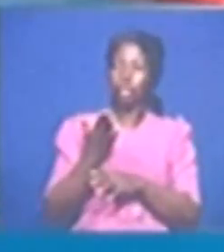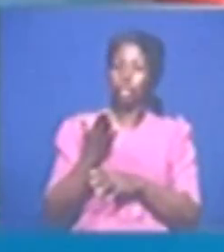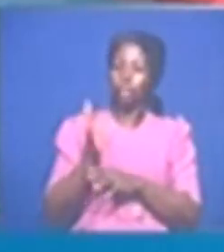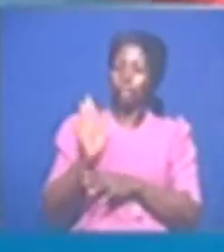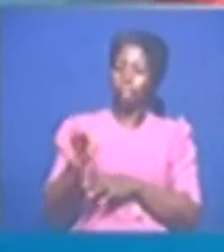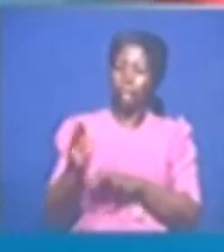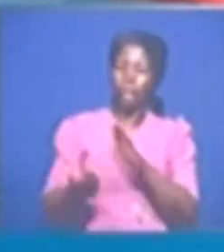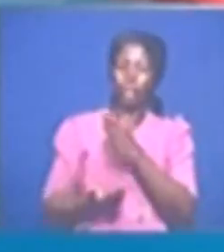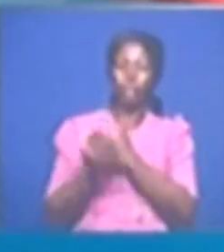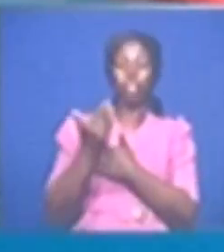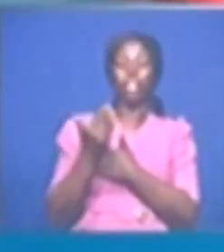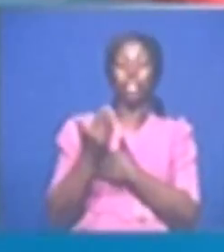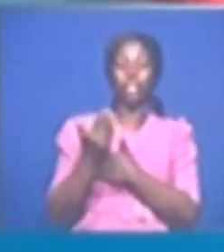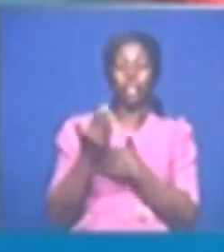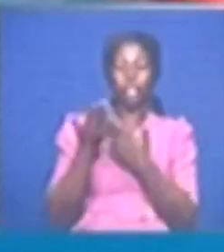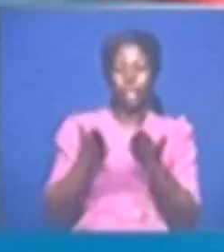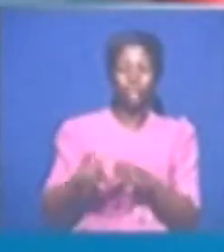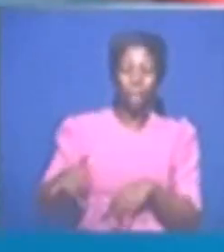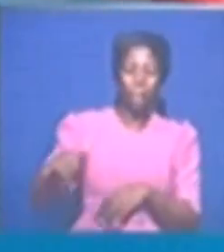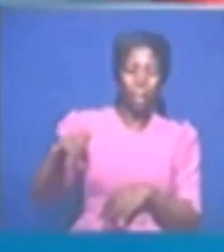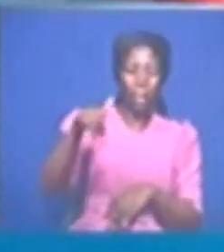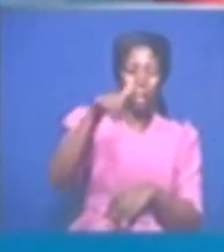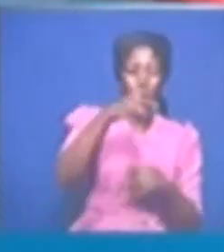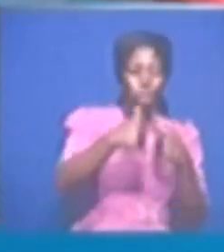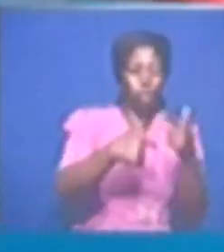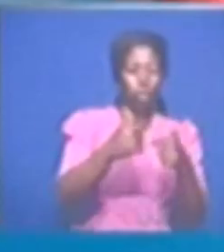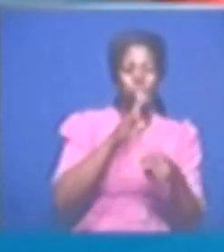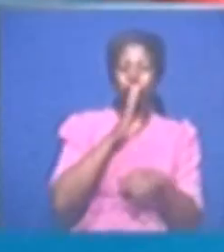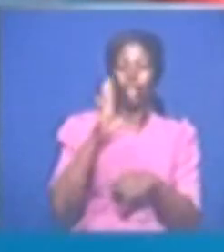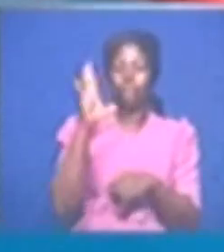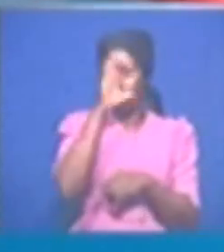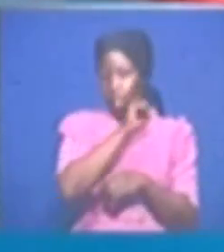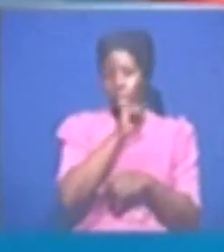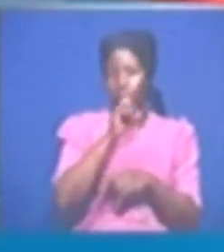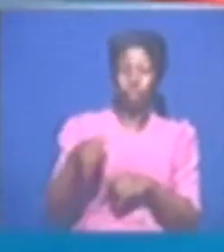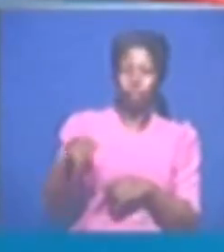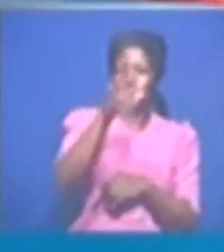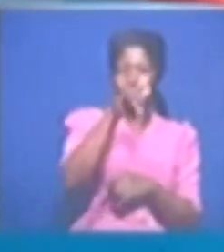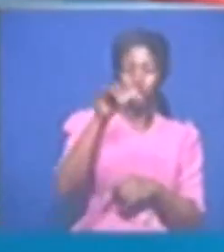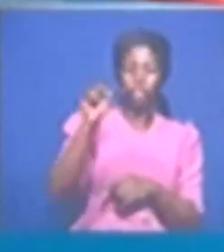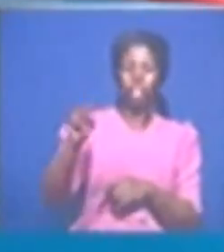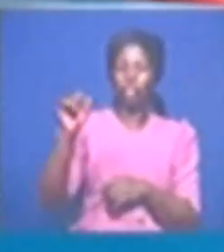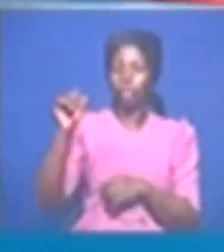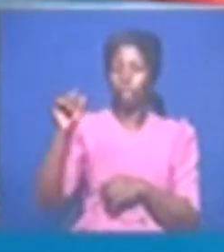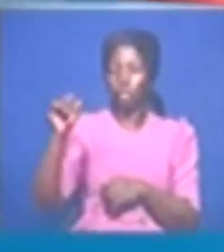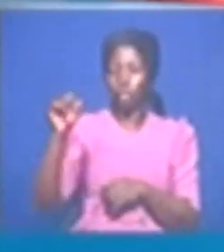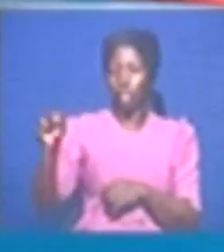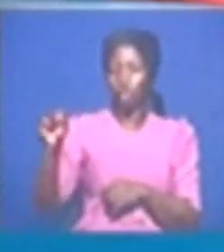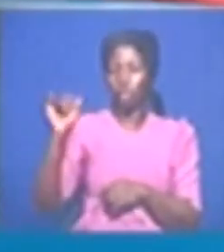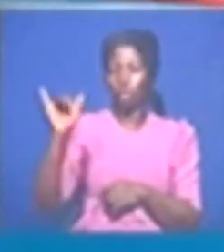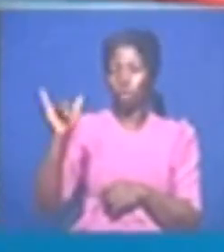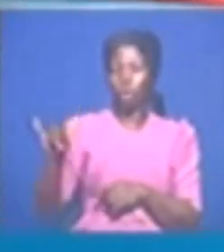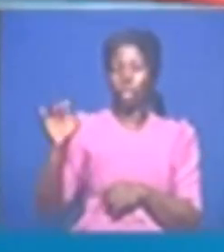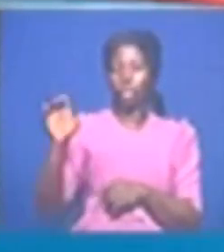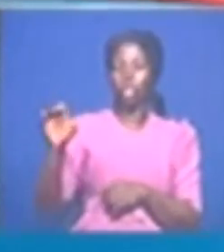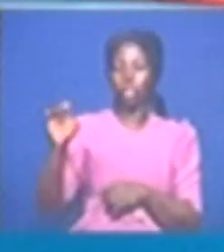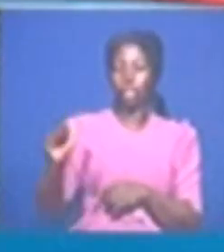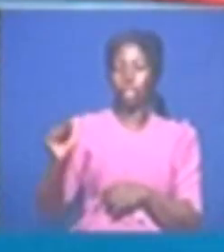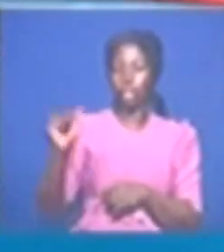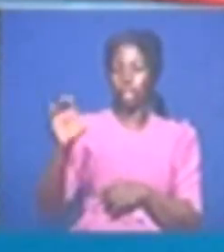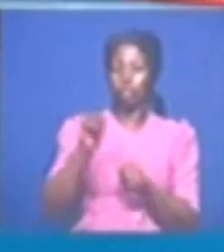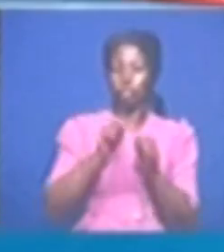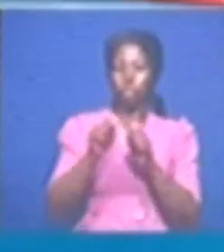of this moment, the flight is still missing. That is flight 5YCAC that was traveling from Kitale to Nairobi. Of course, we